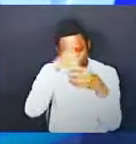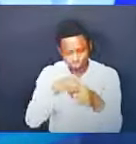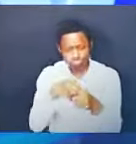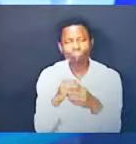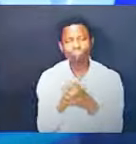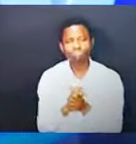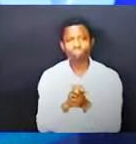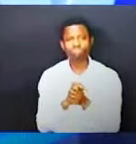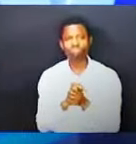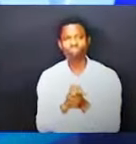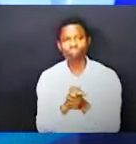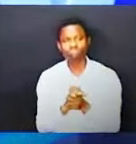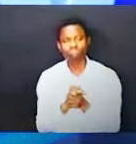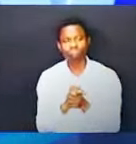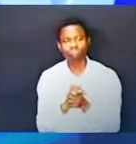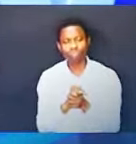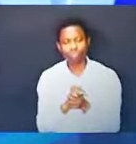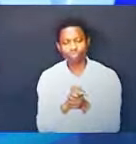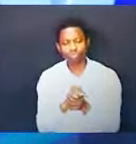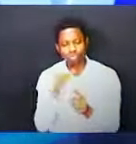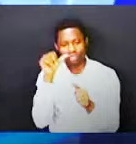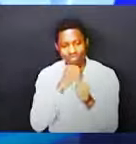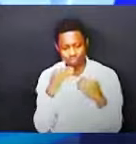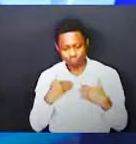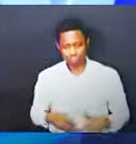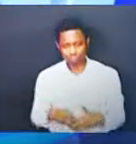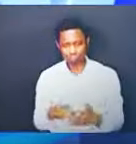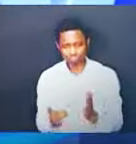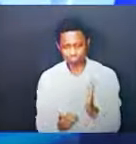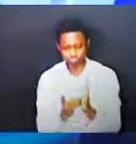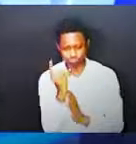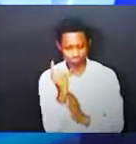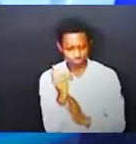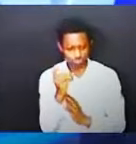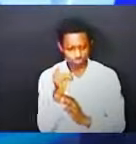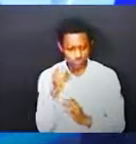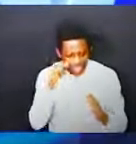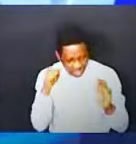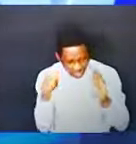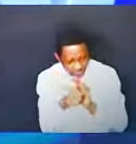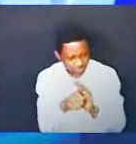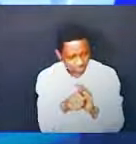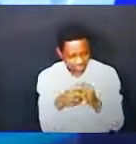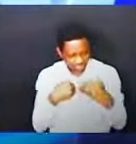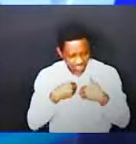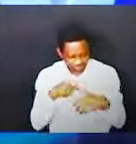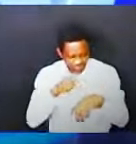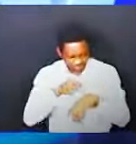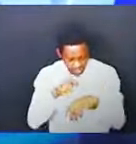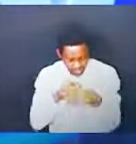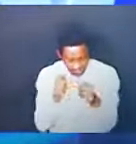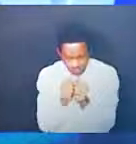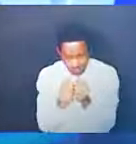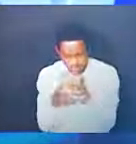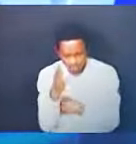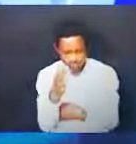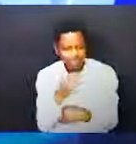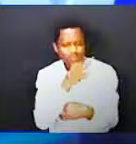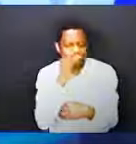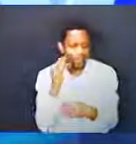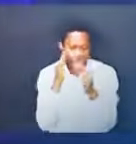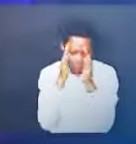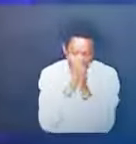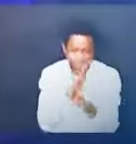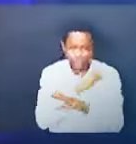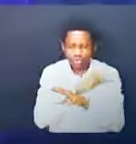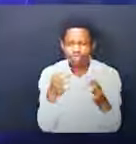We want all of us to develop the closets, cultivate it, have time with God, fast and pray. Don't wait for